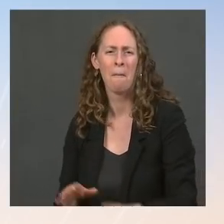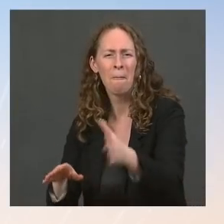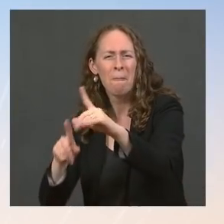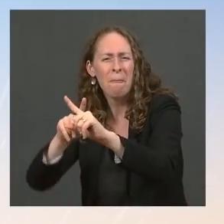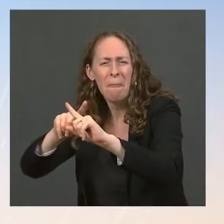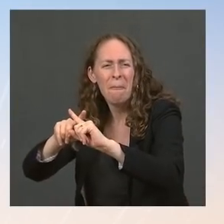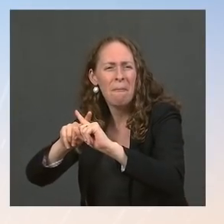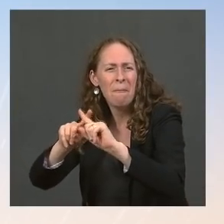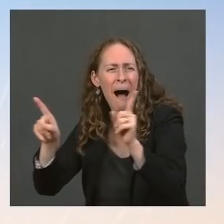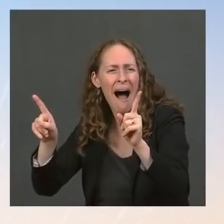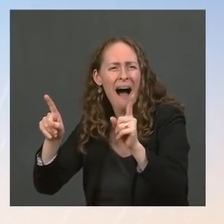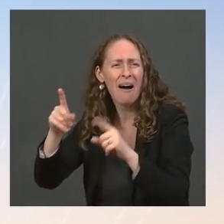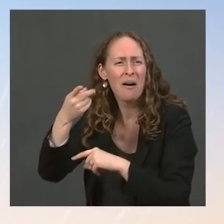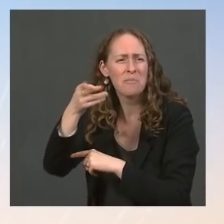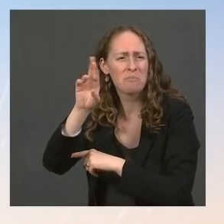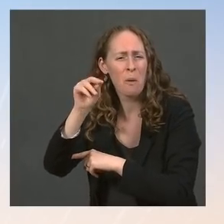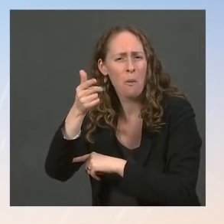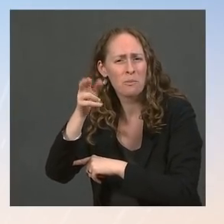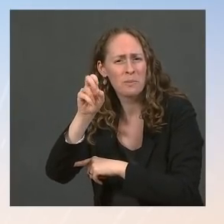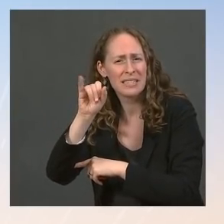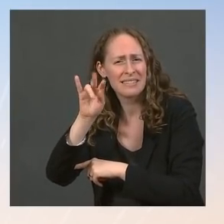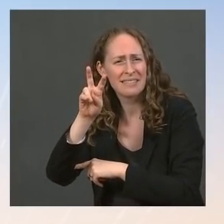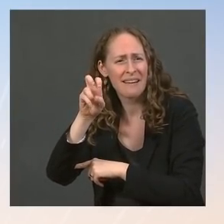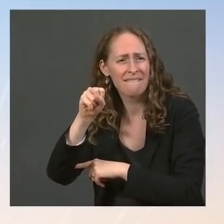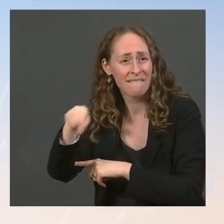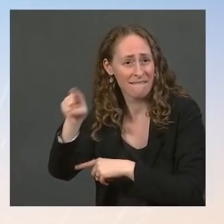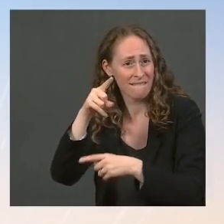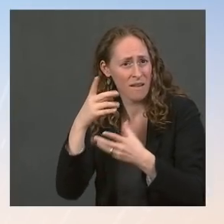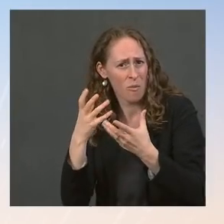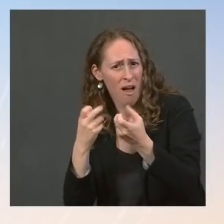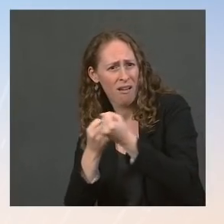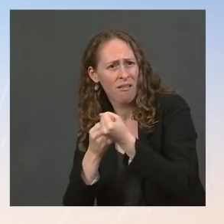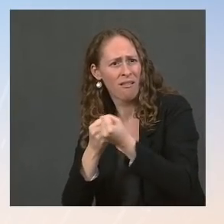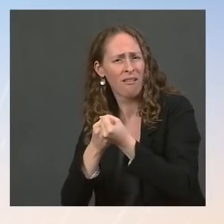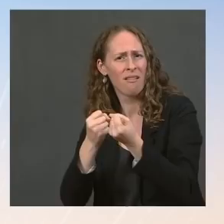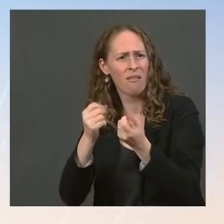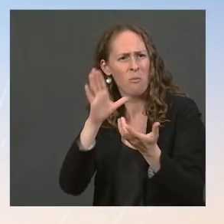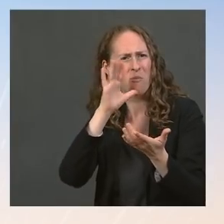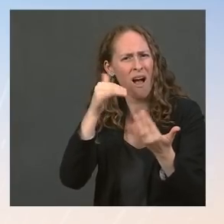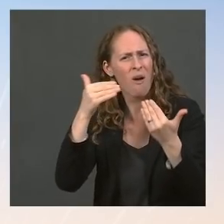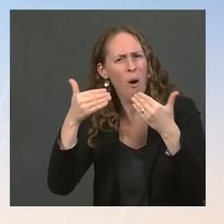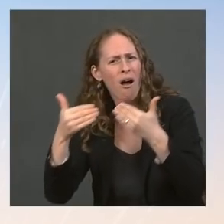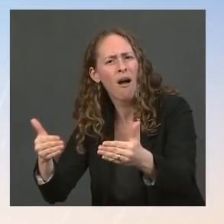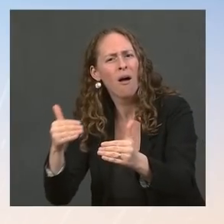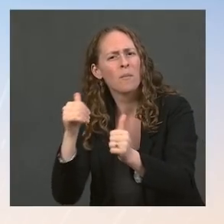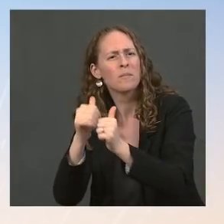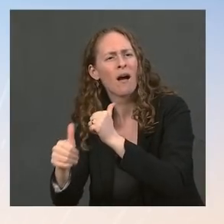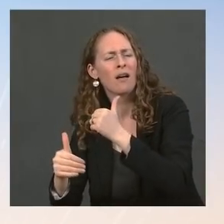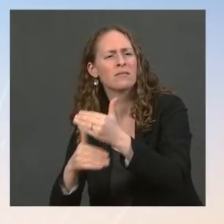other priorities that have already passed the Senate, how's he working